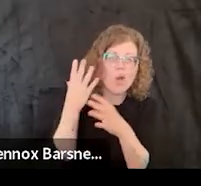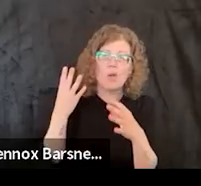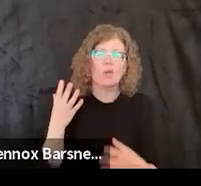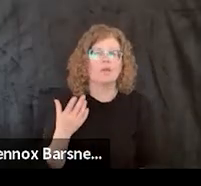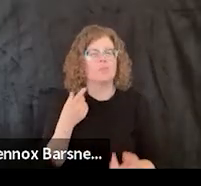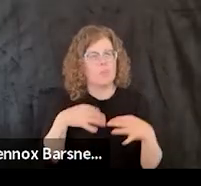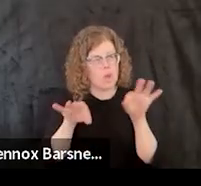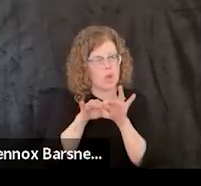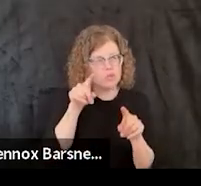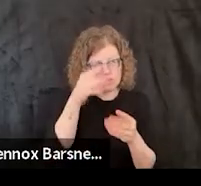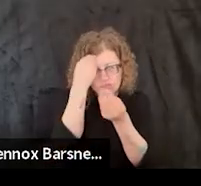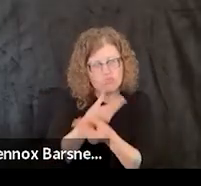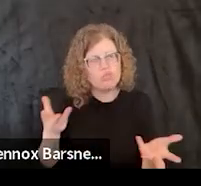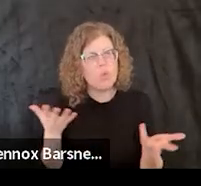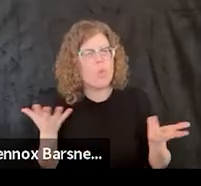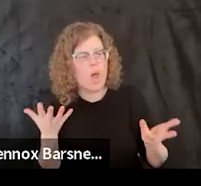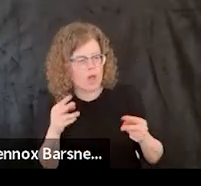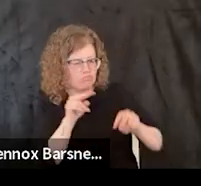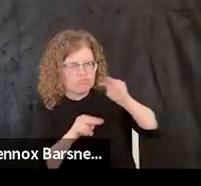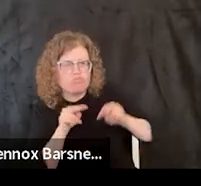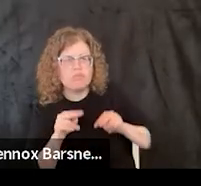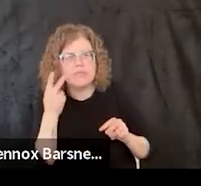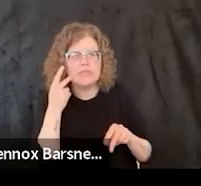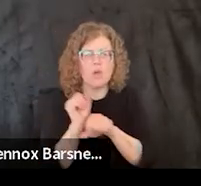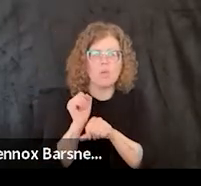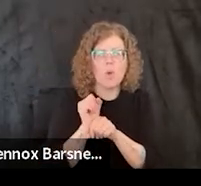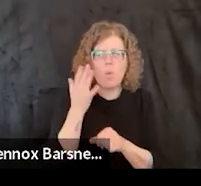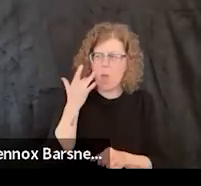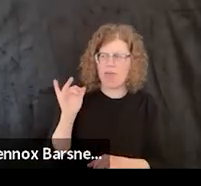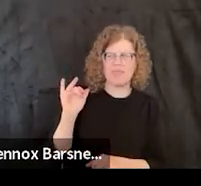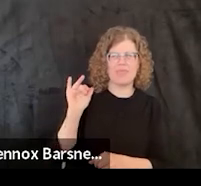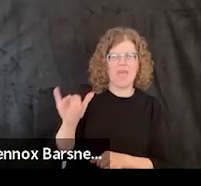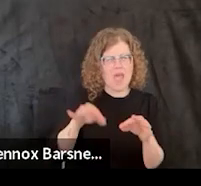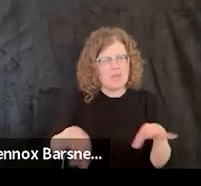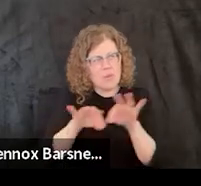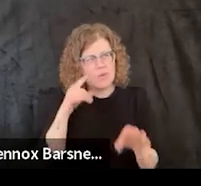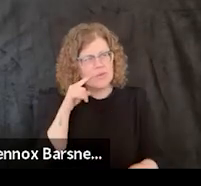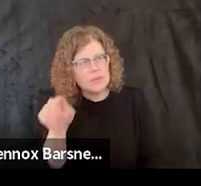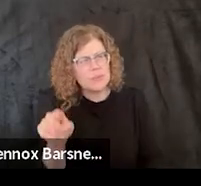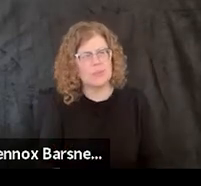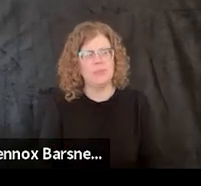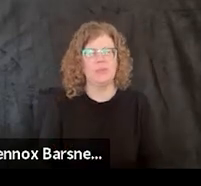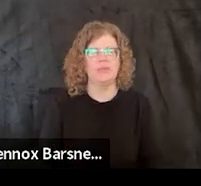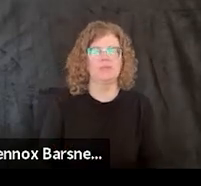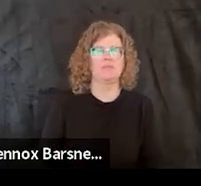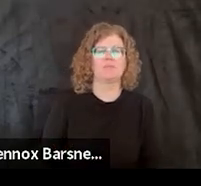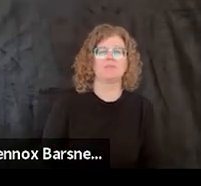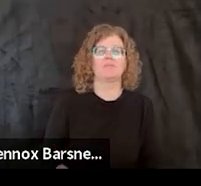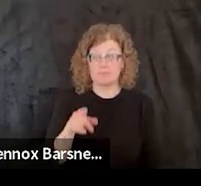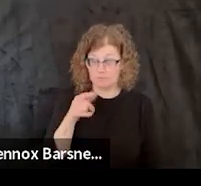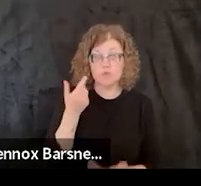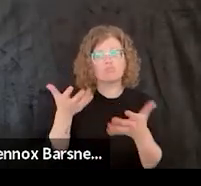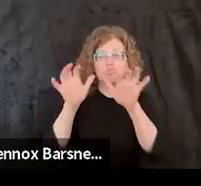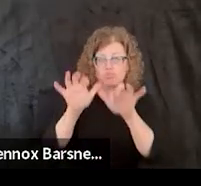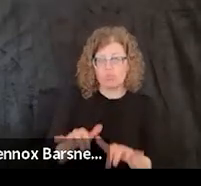to you and why when it comes to this project. Consider how this project connects to your overall practice. You might ask